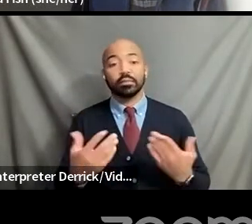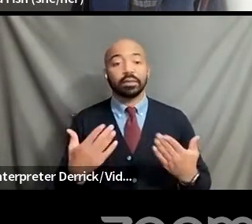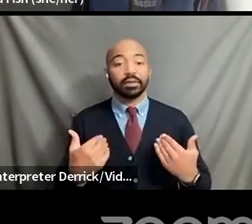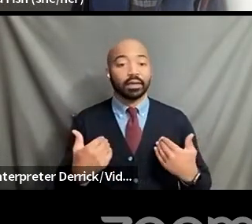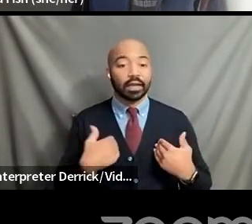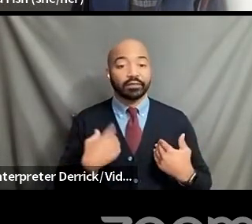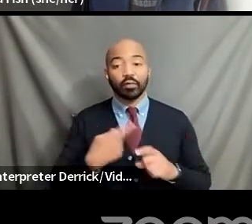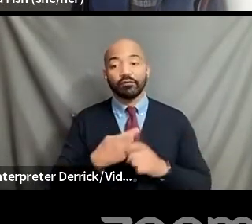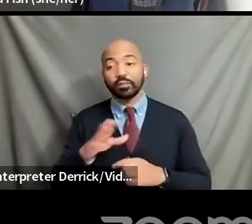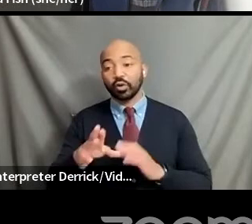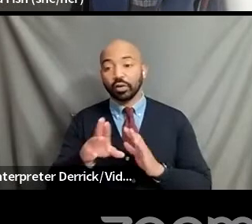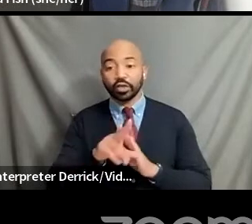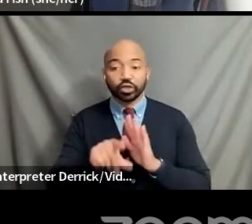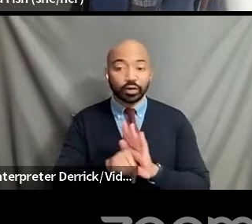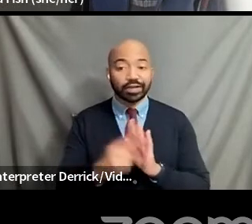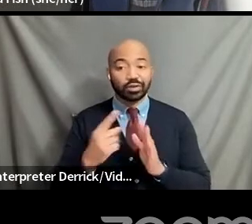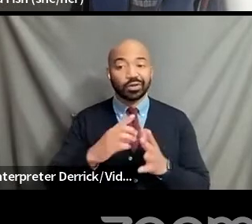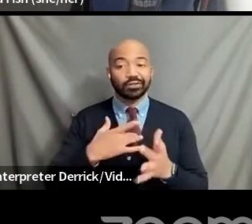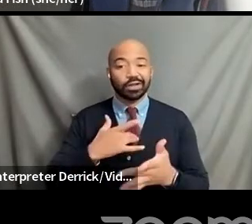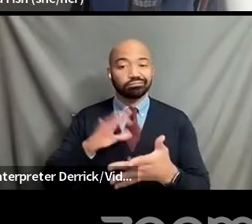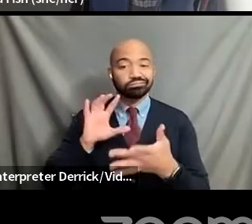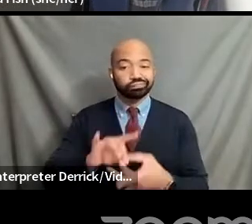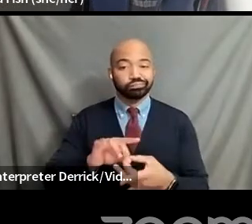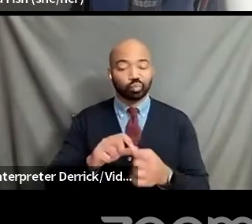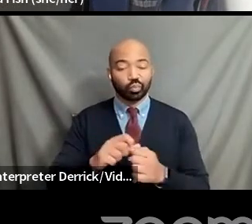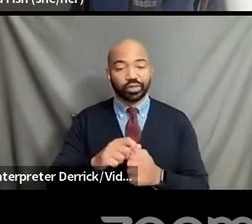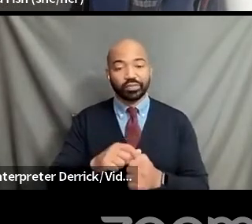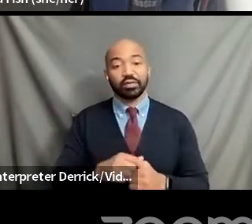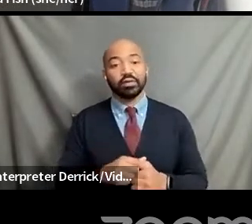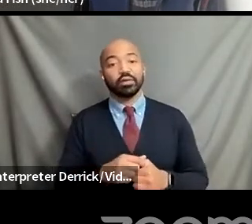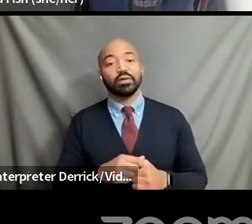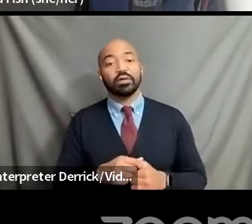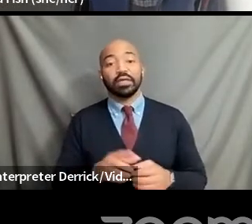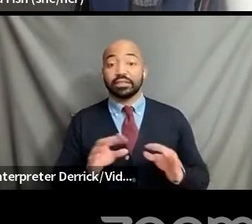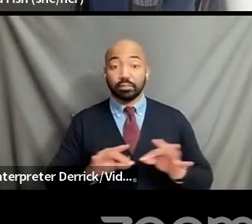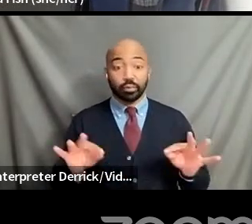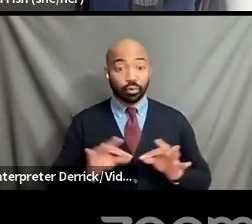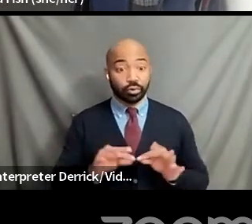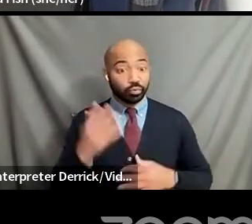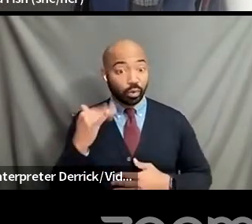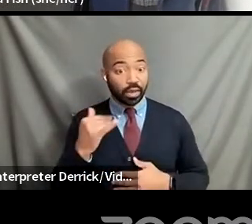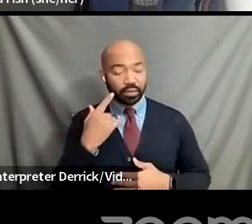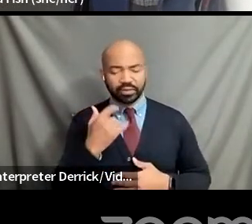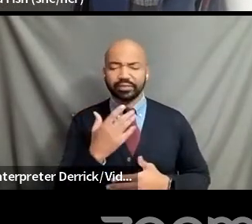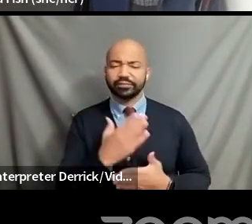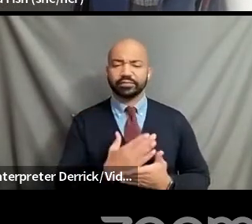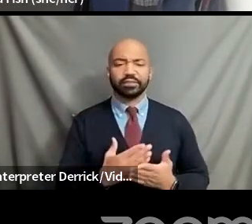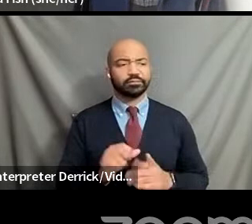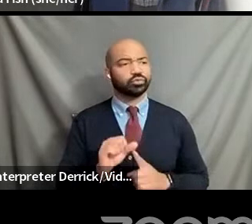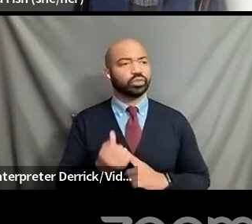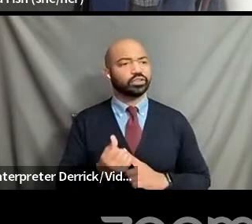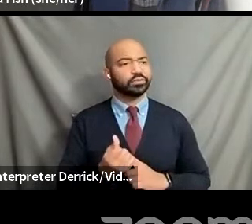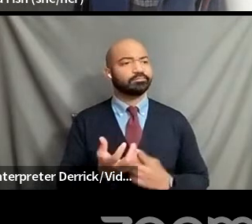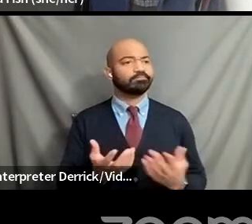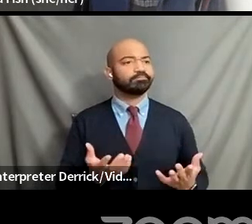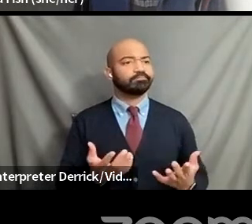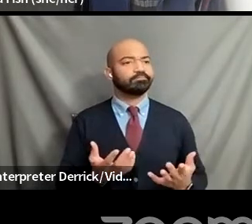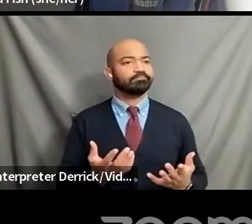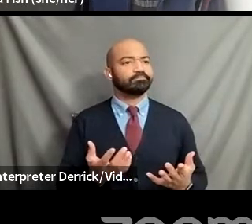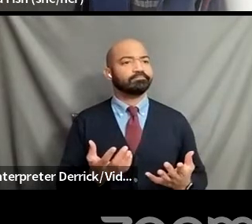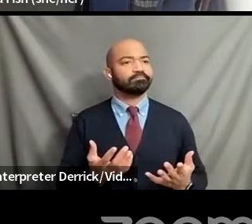you got close with or something like that. And so why this is important is because there are certain things where, well, in academia, there's